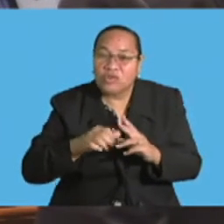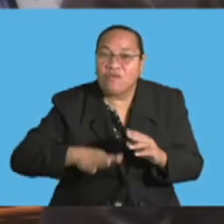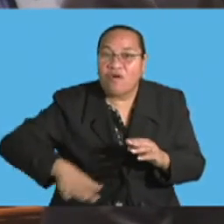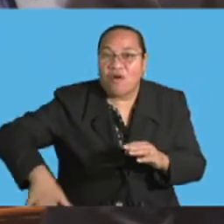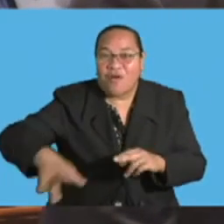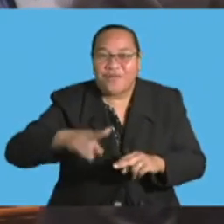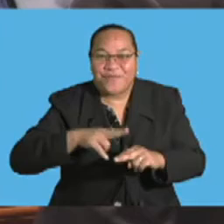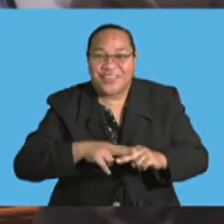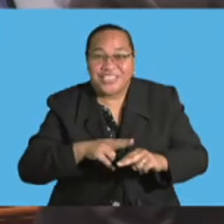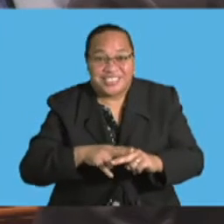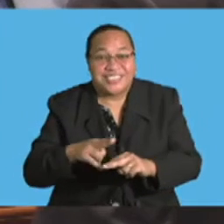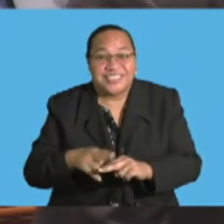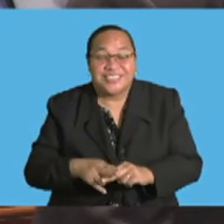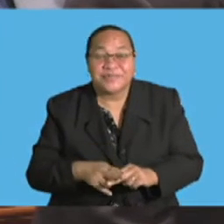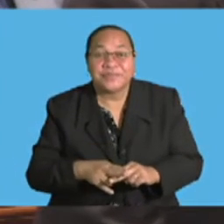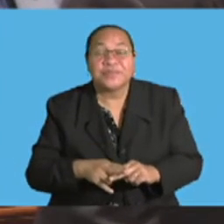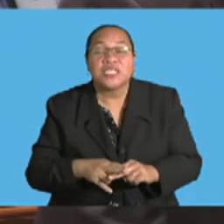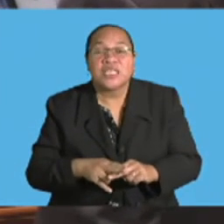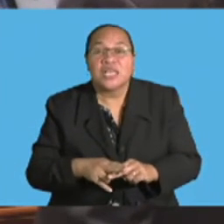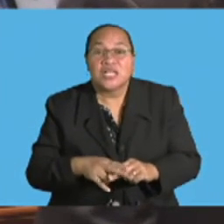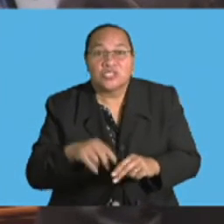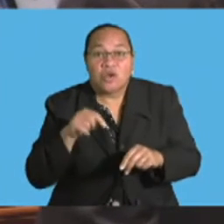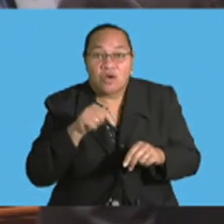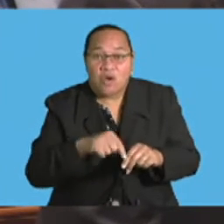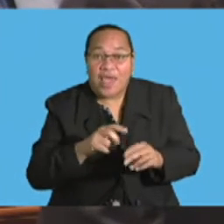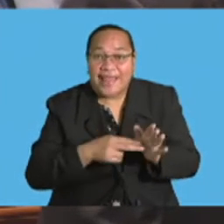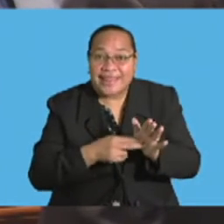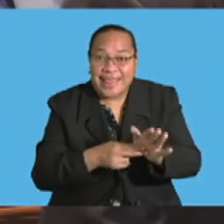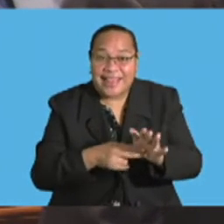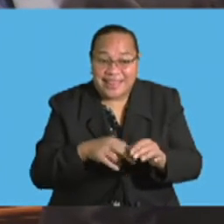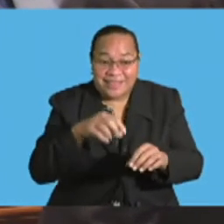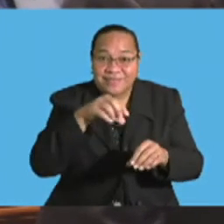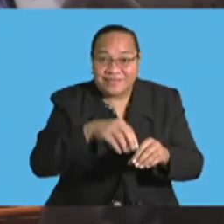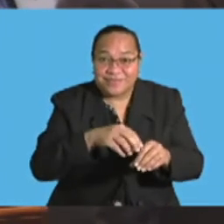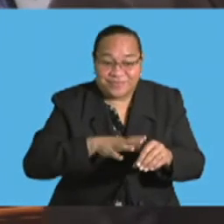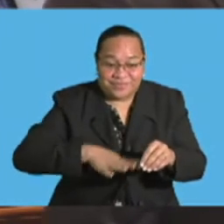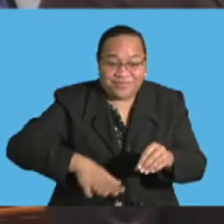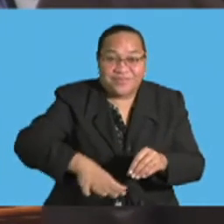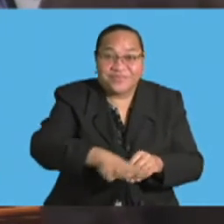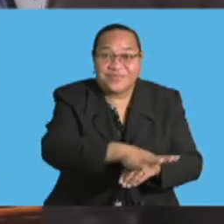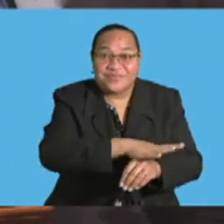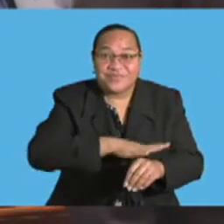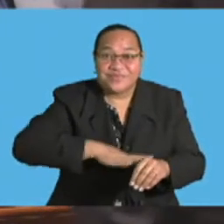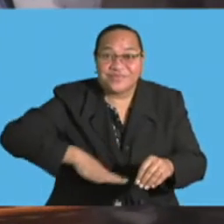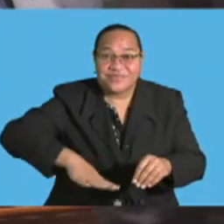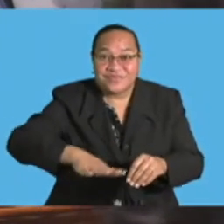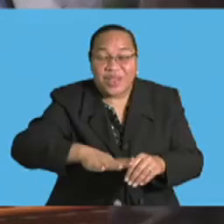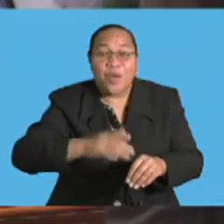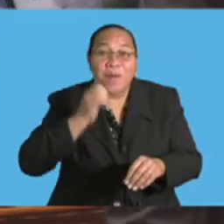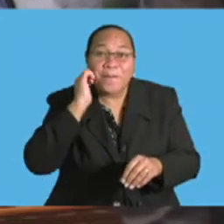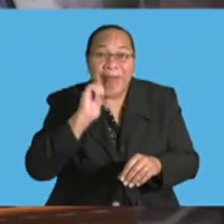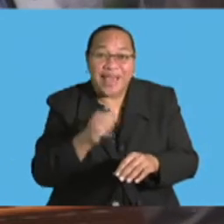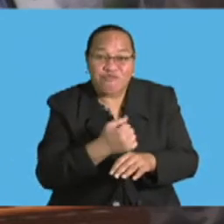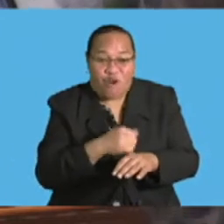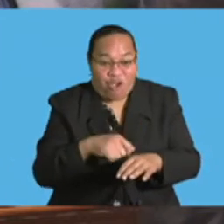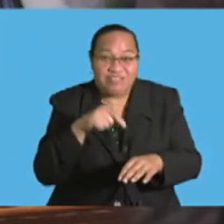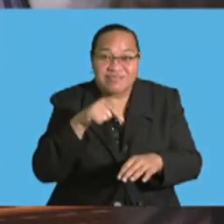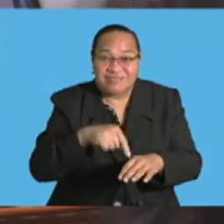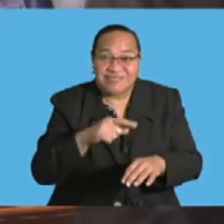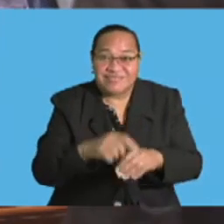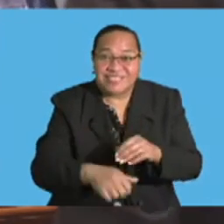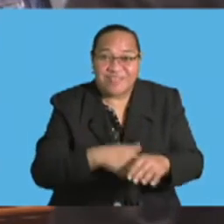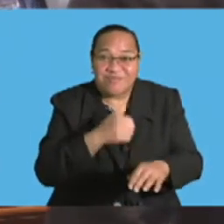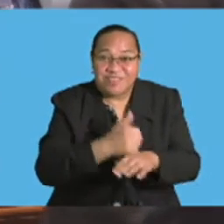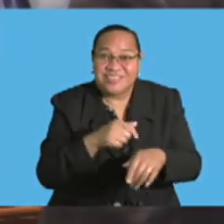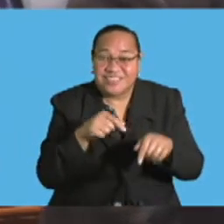sir, for the Butulevu Nandi locality, where the BlackRock is